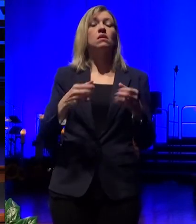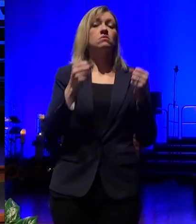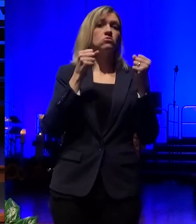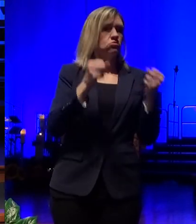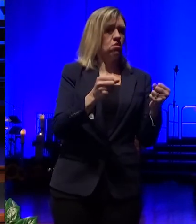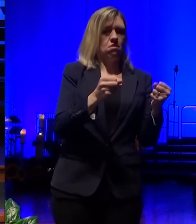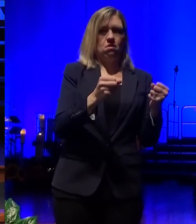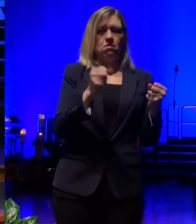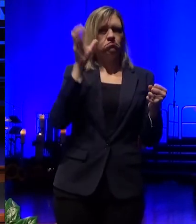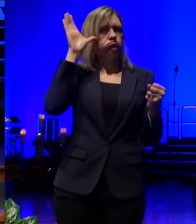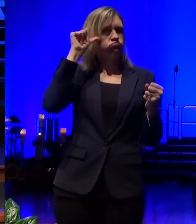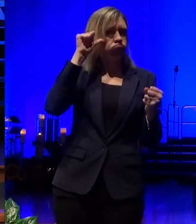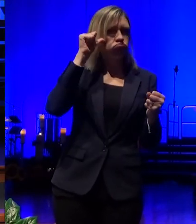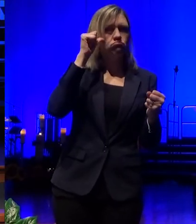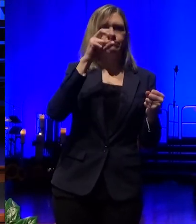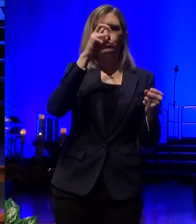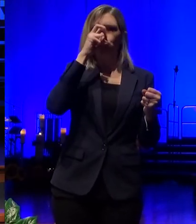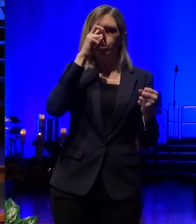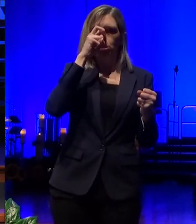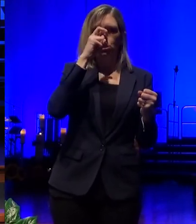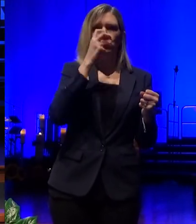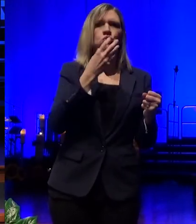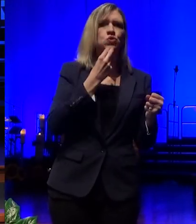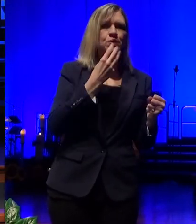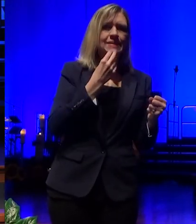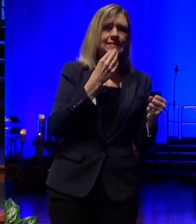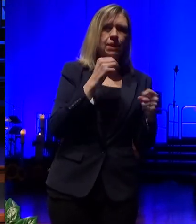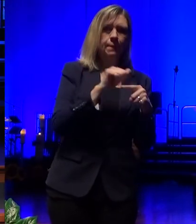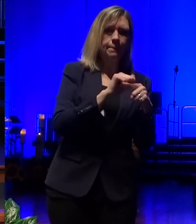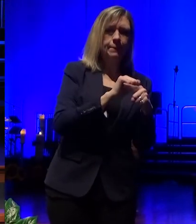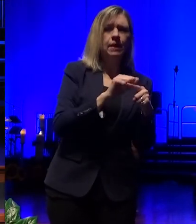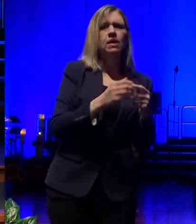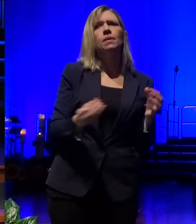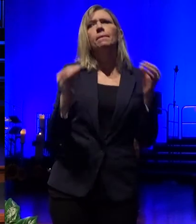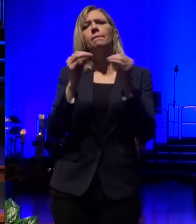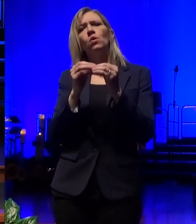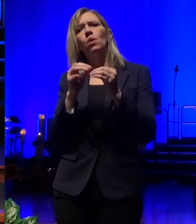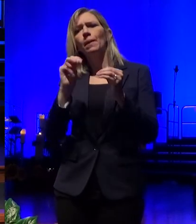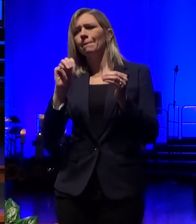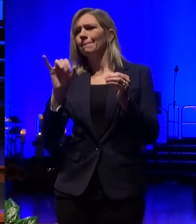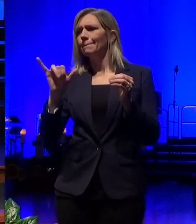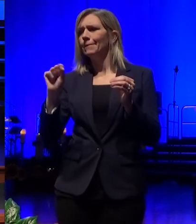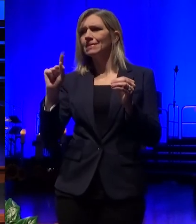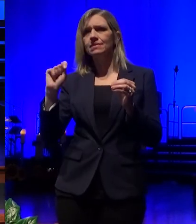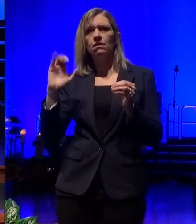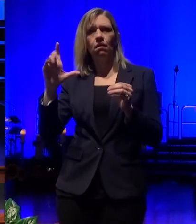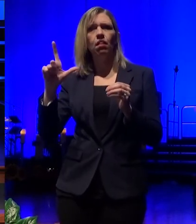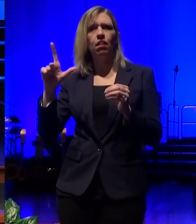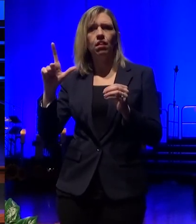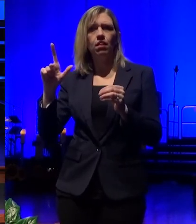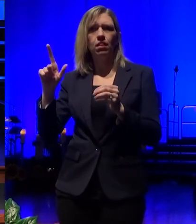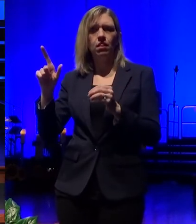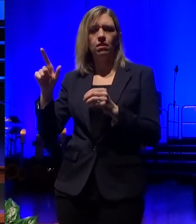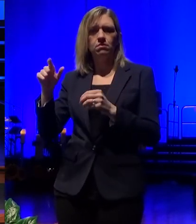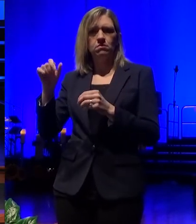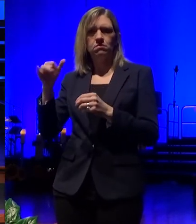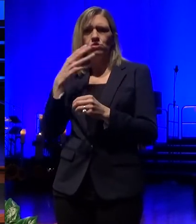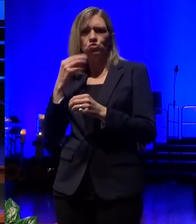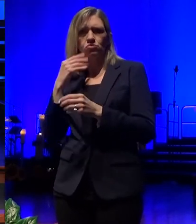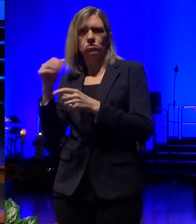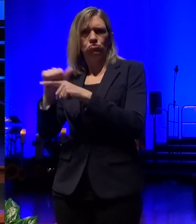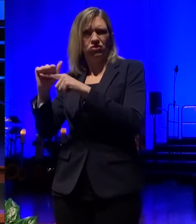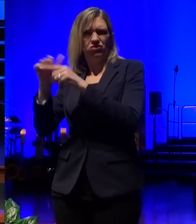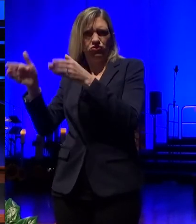of Judaism, Orthodox Judaism, and the more mystical Kabbalists. There are